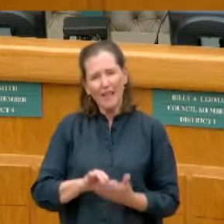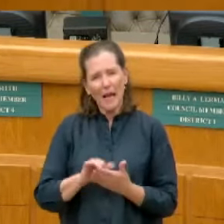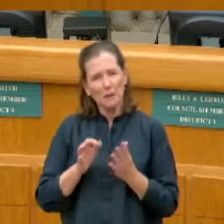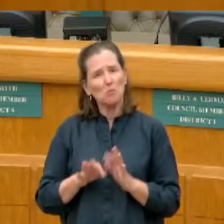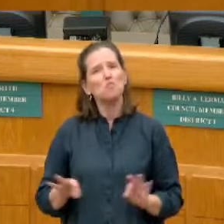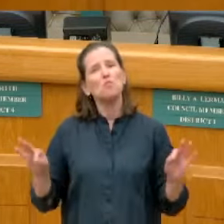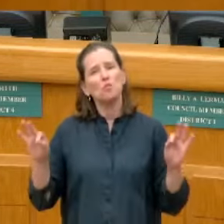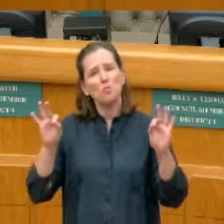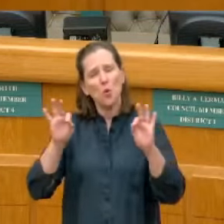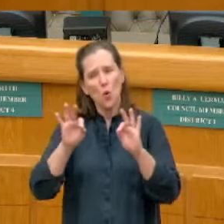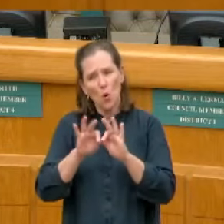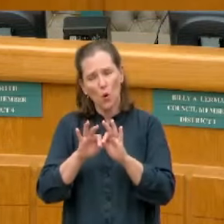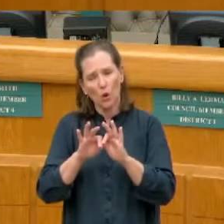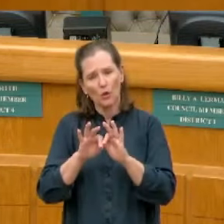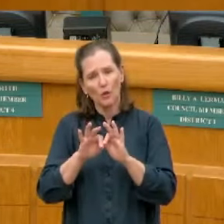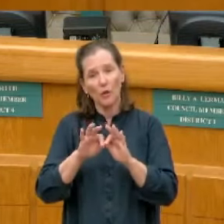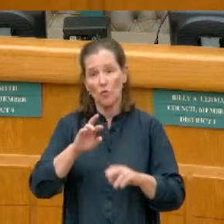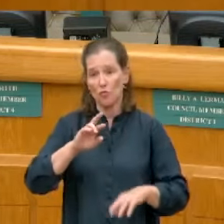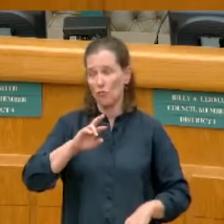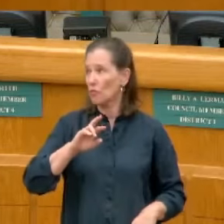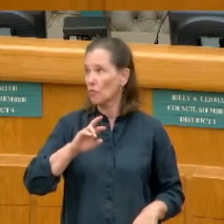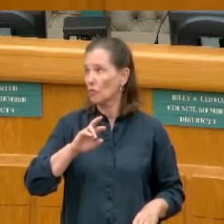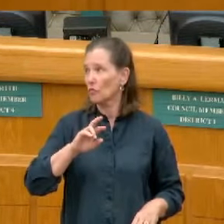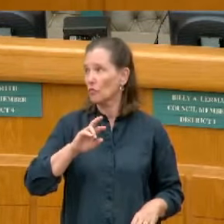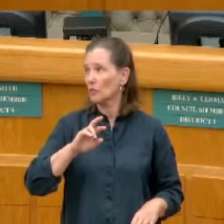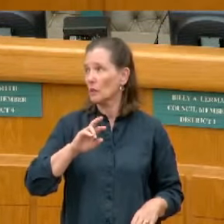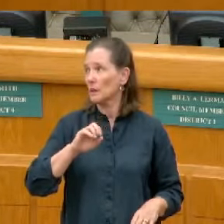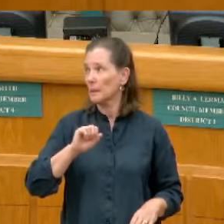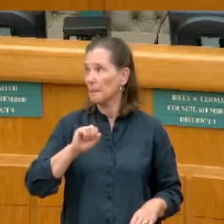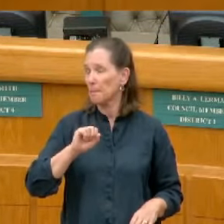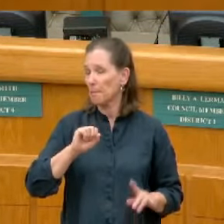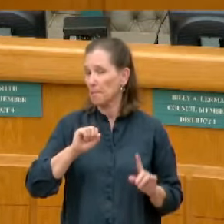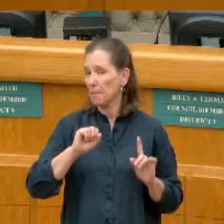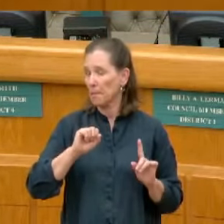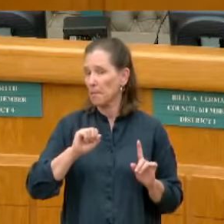slide. If you look at the right side, those are